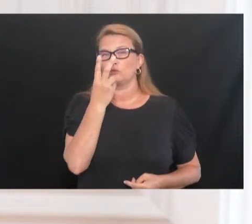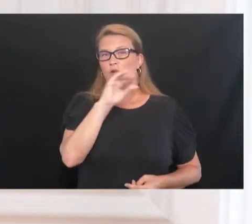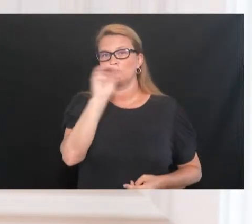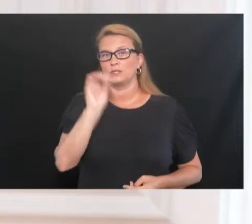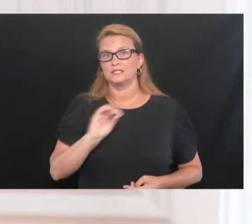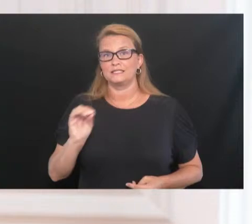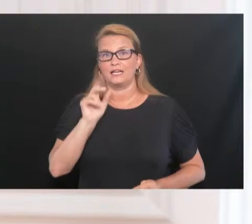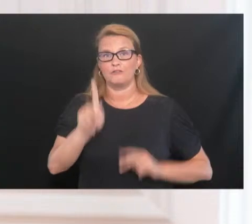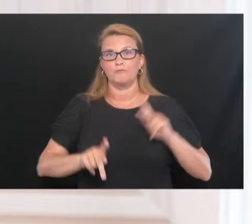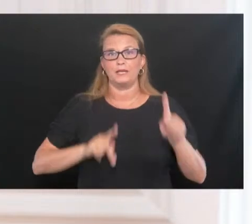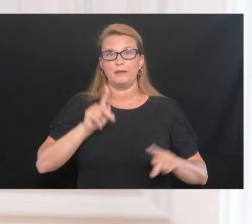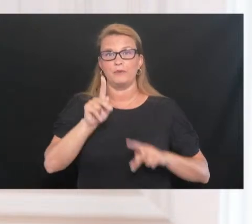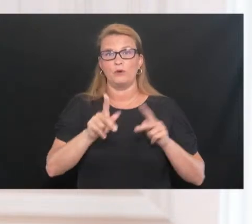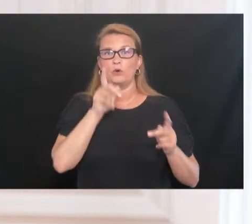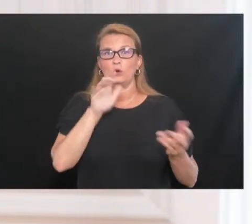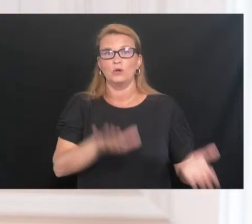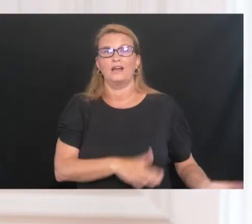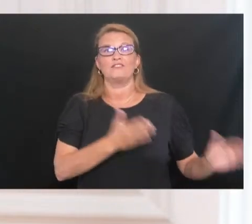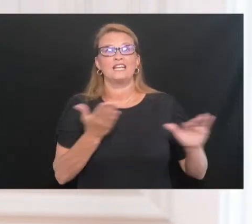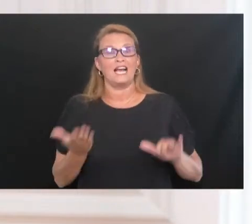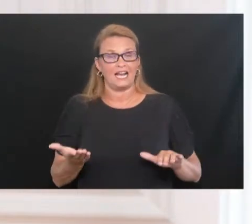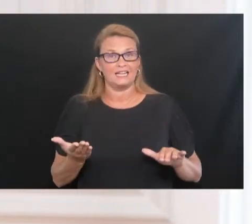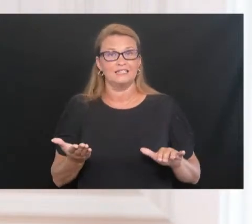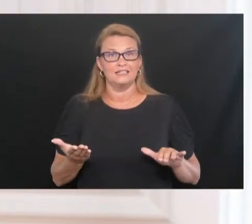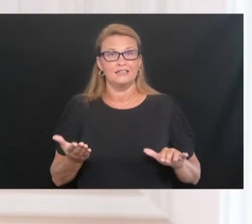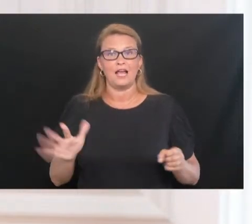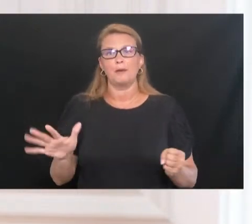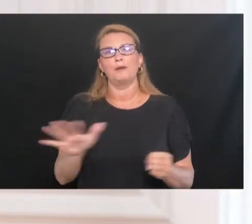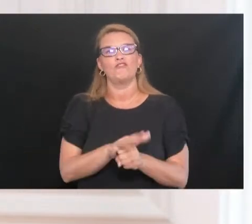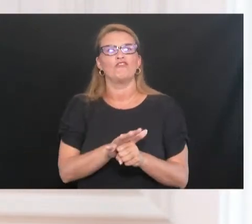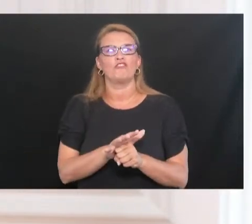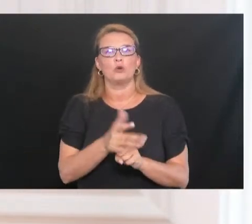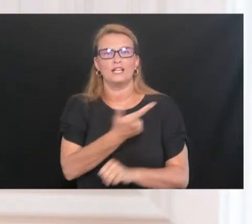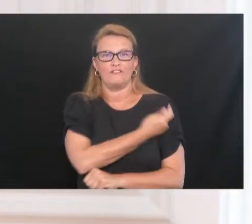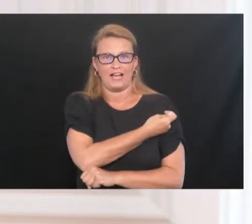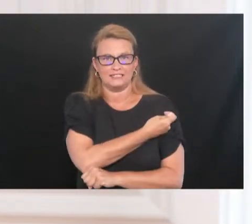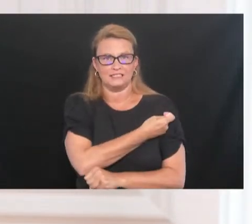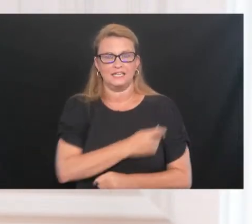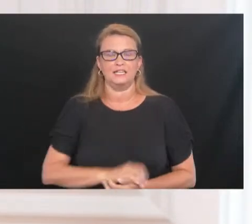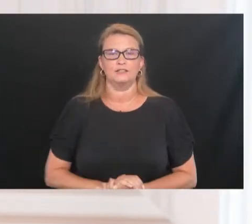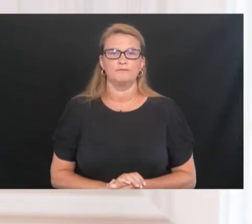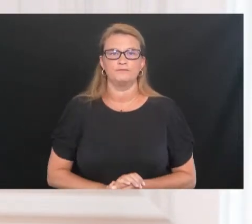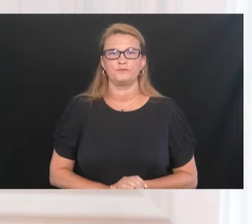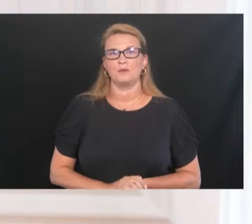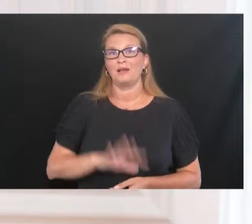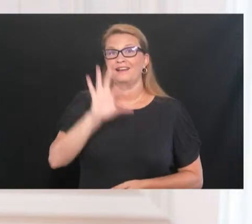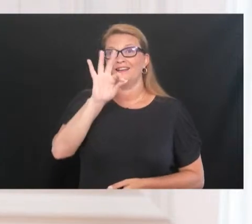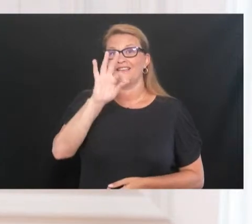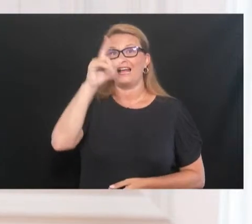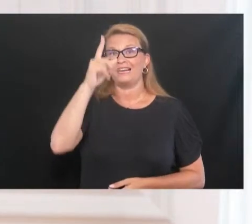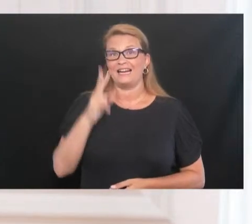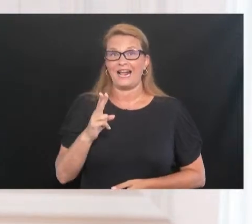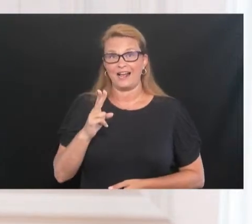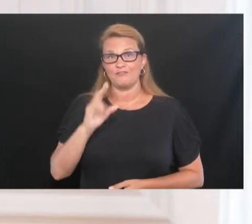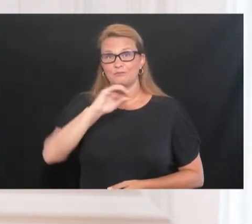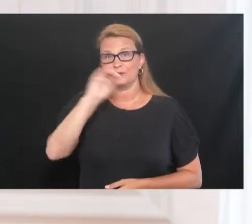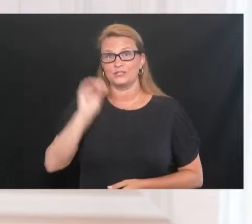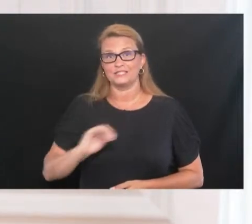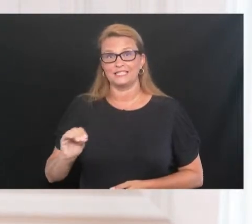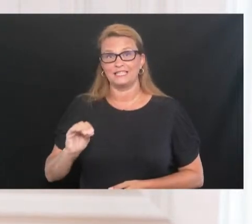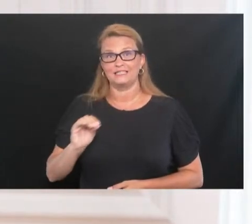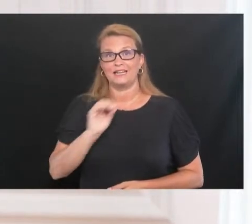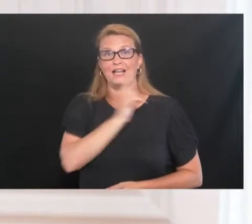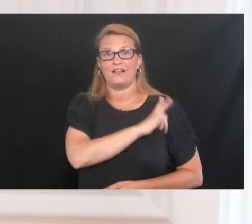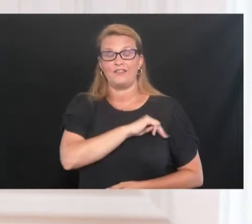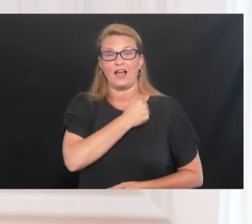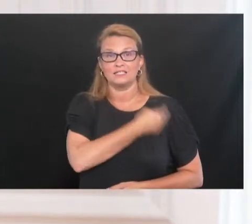people who have died in West Virginia have been fully vaccinated, and about 9.5% of people in the